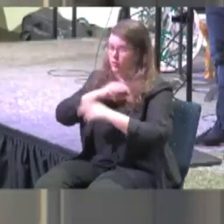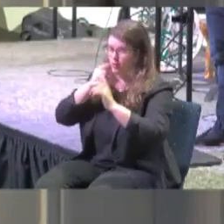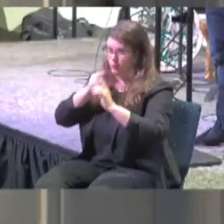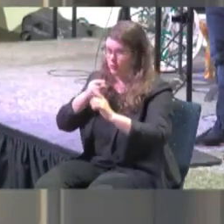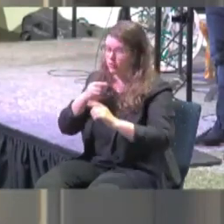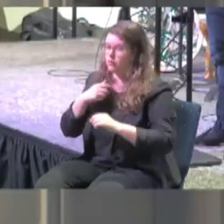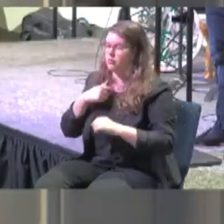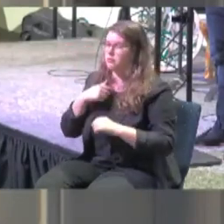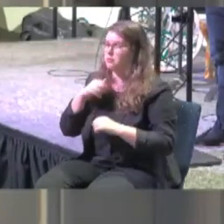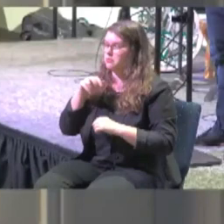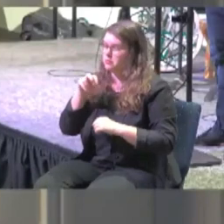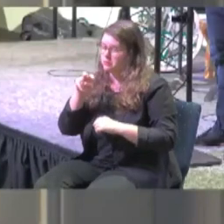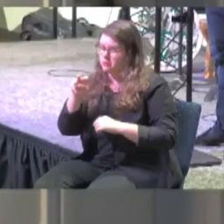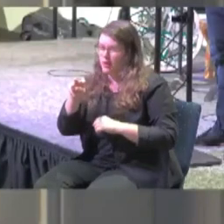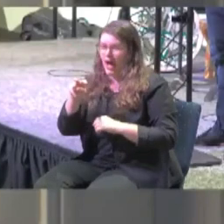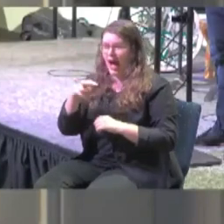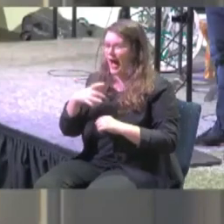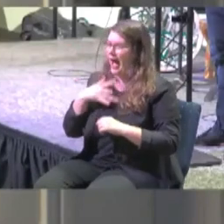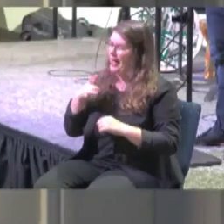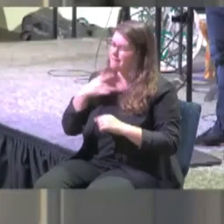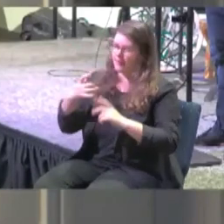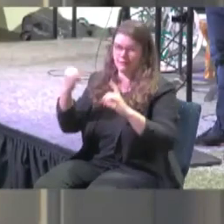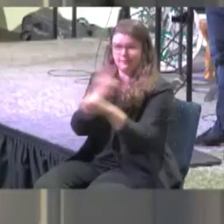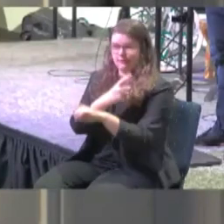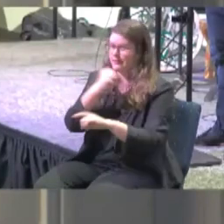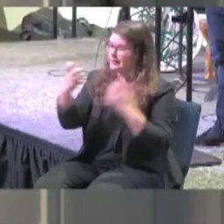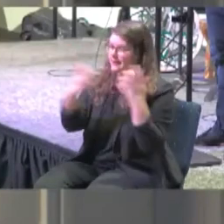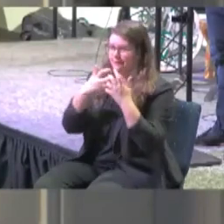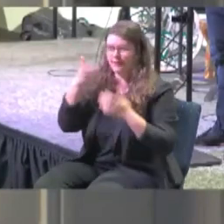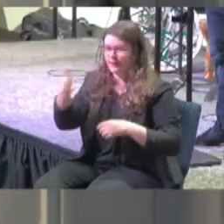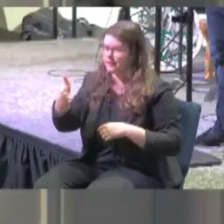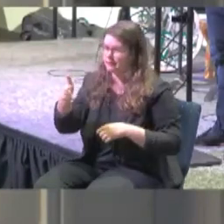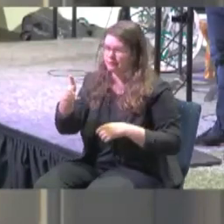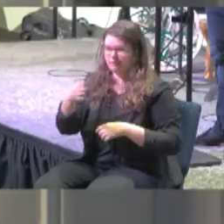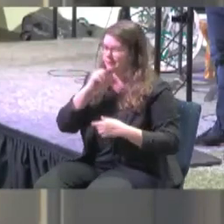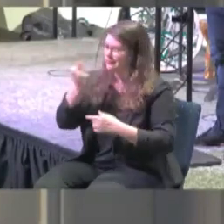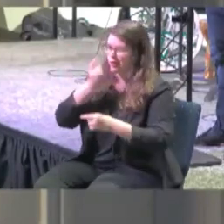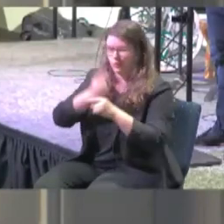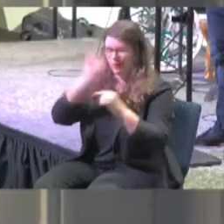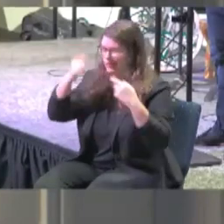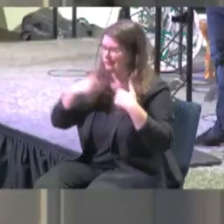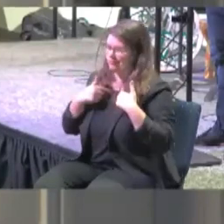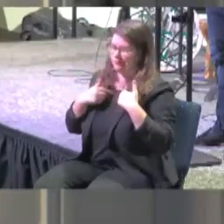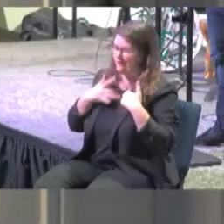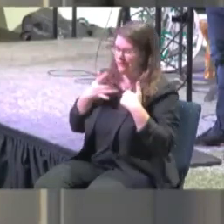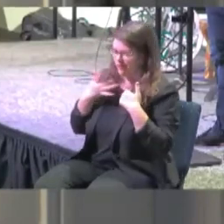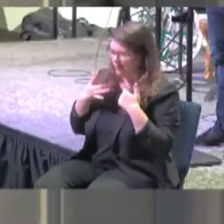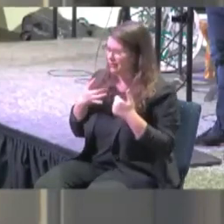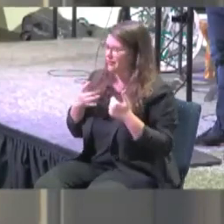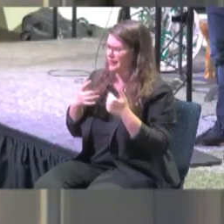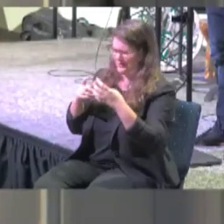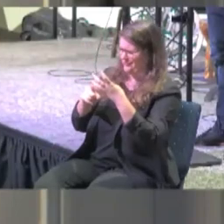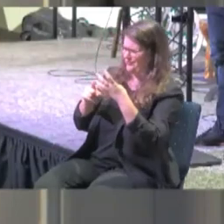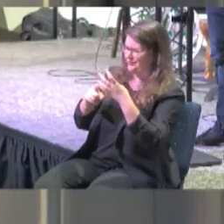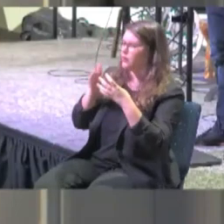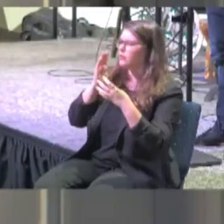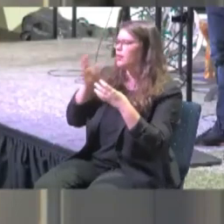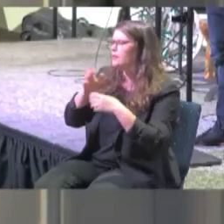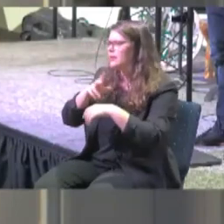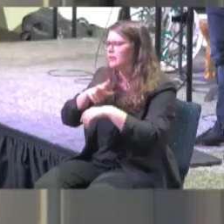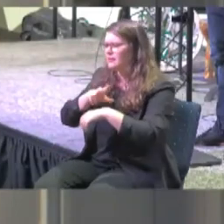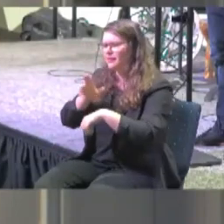that's misguided. It feels to me like it is. It feels like this is going to be a natural result of a